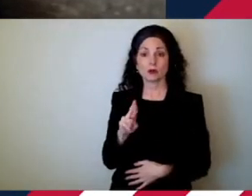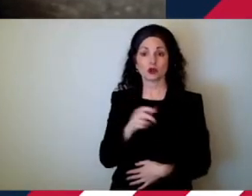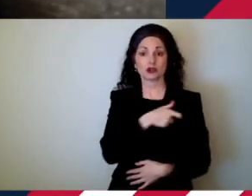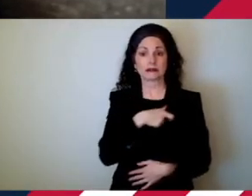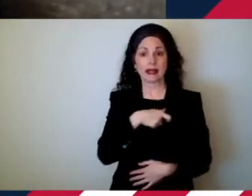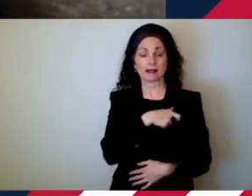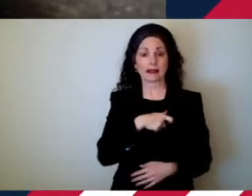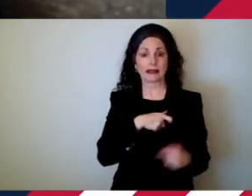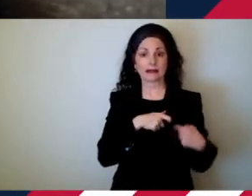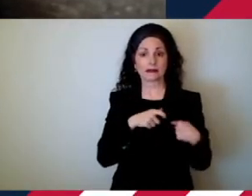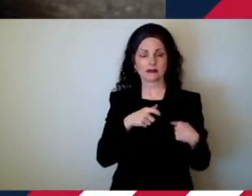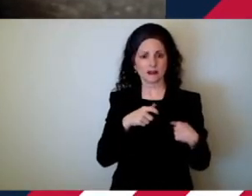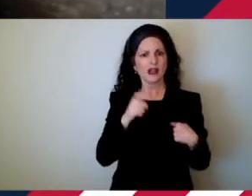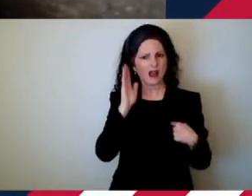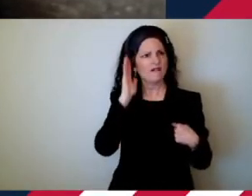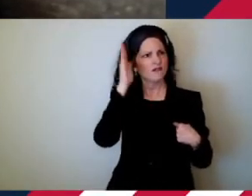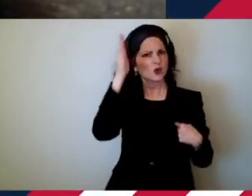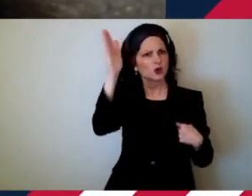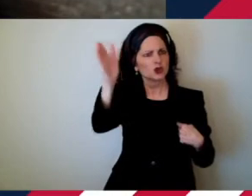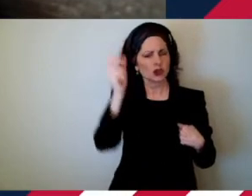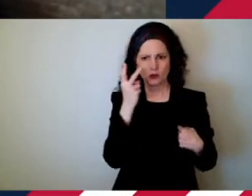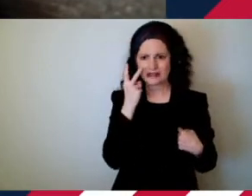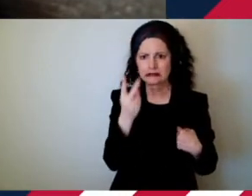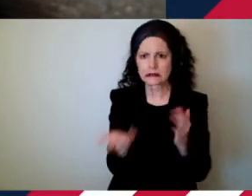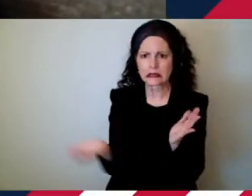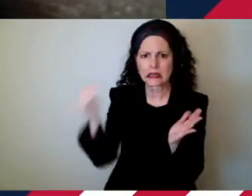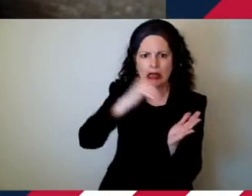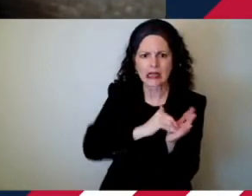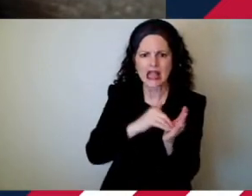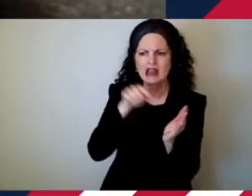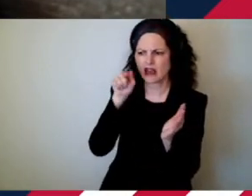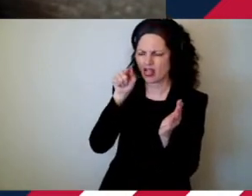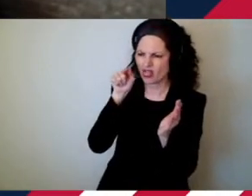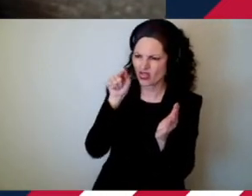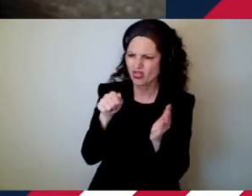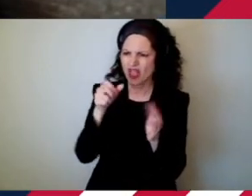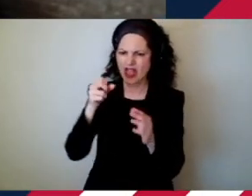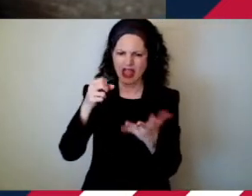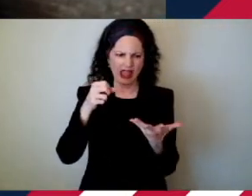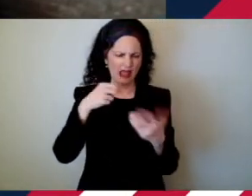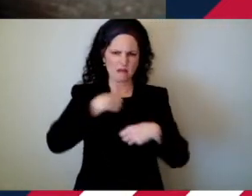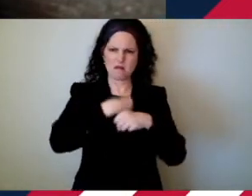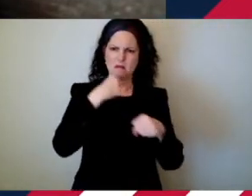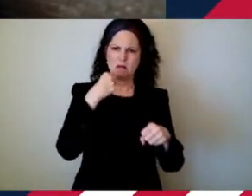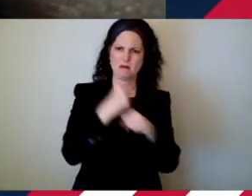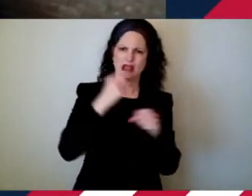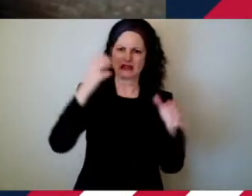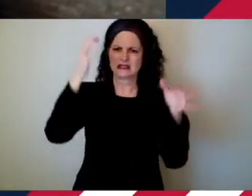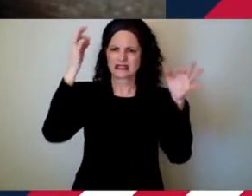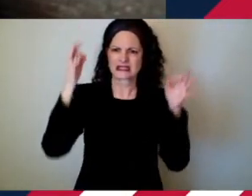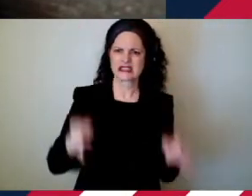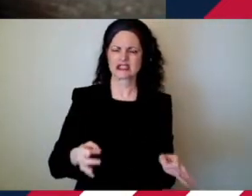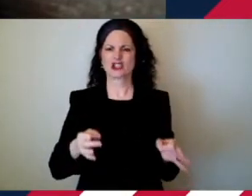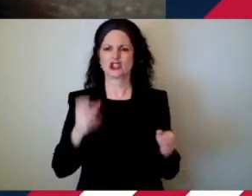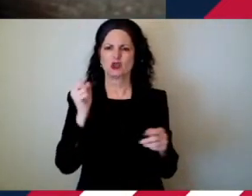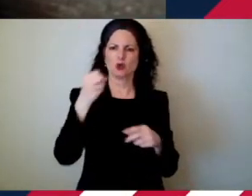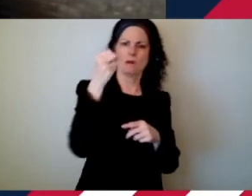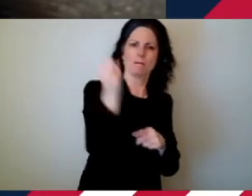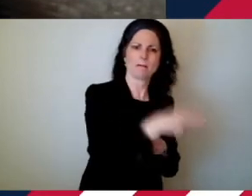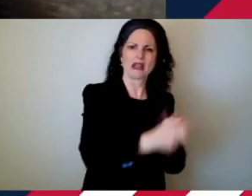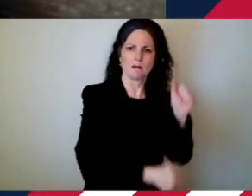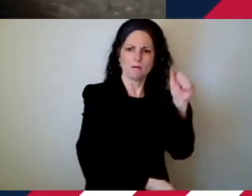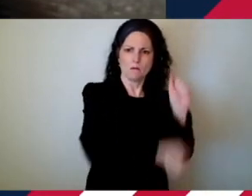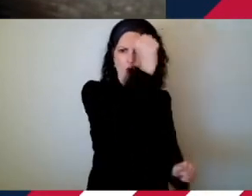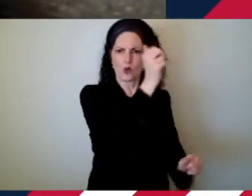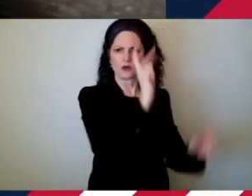overriding the will of the Democratic voters in any presidential election, I think everyone here knows that it will bitterly tear the party in